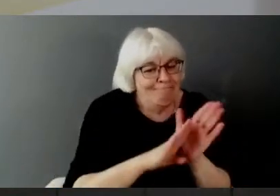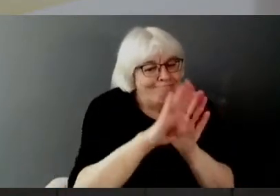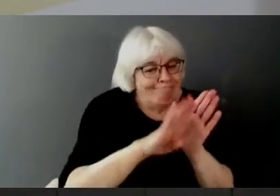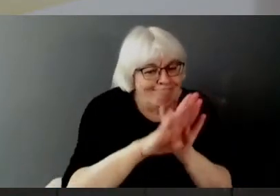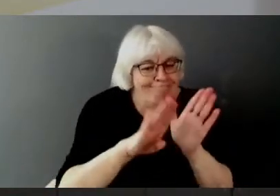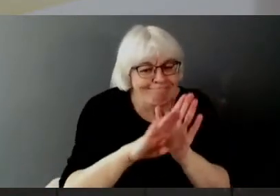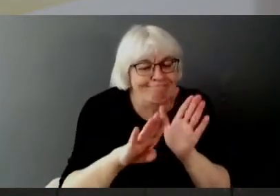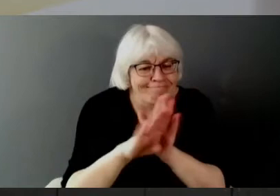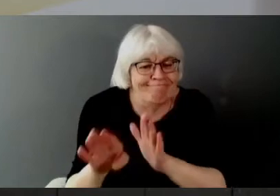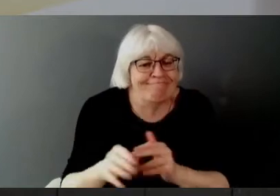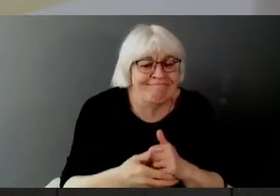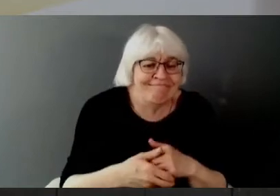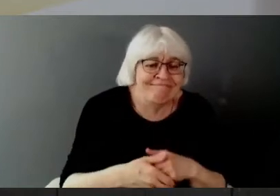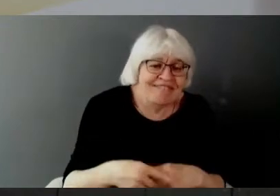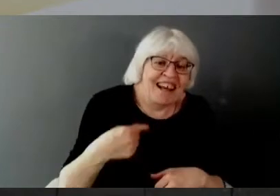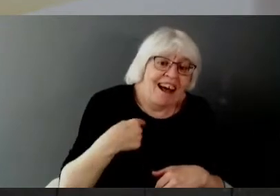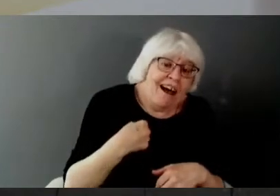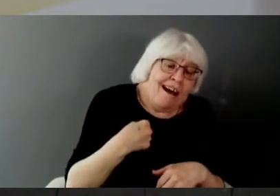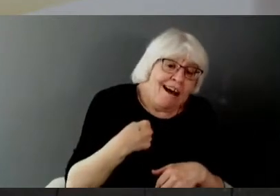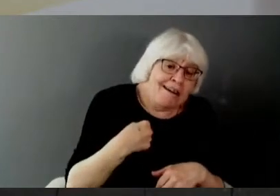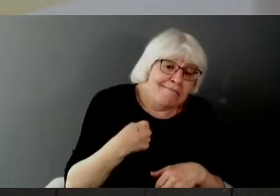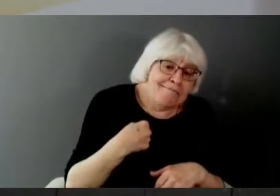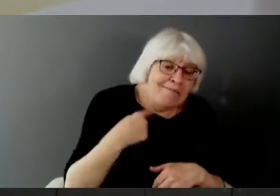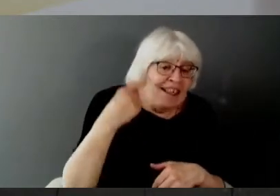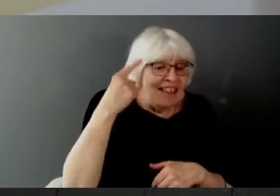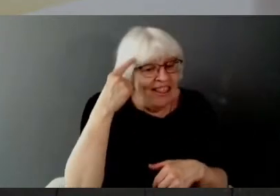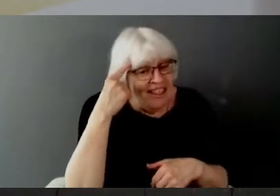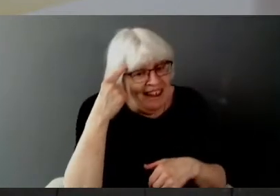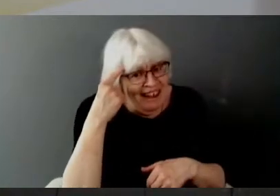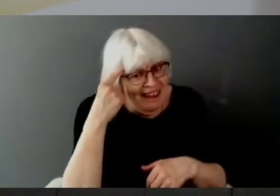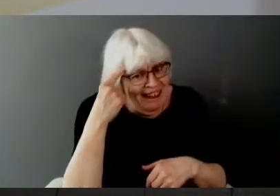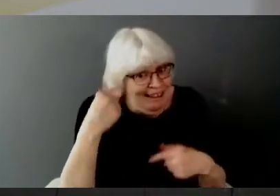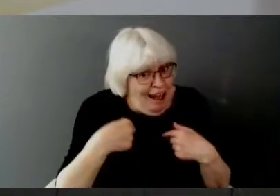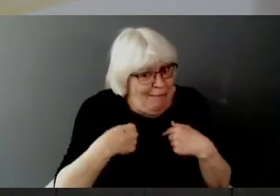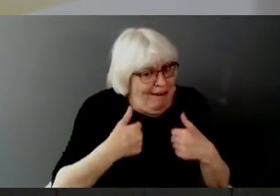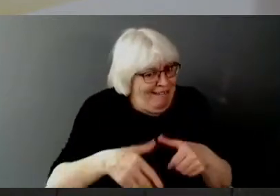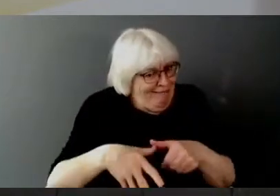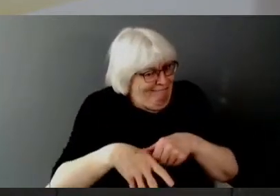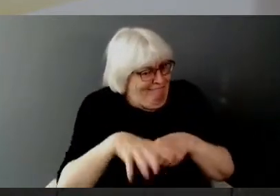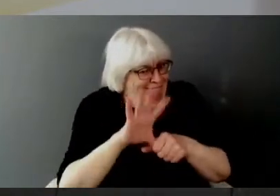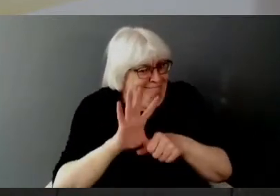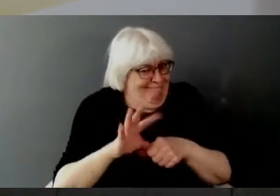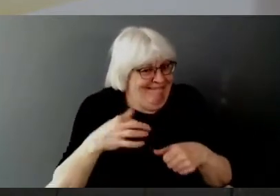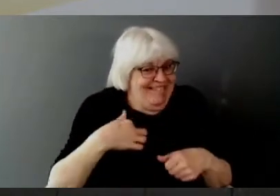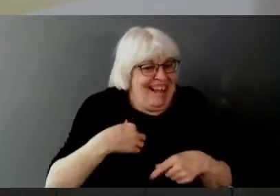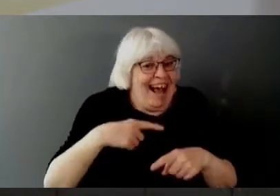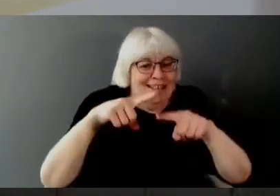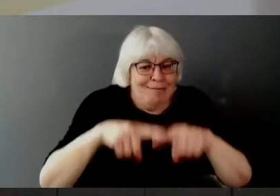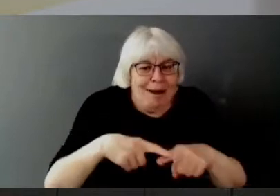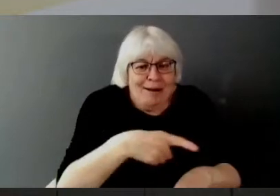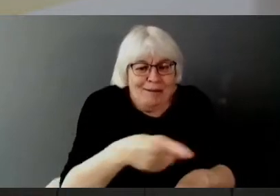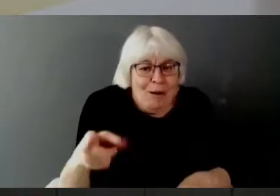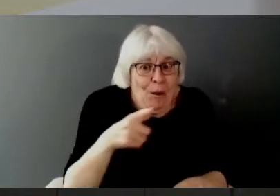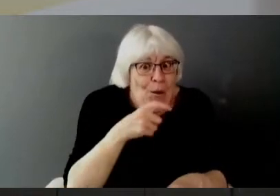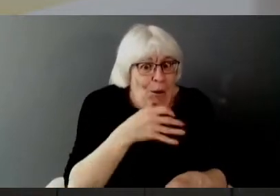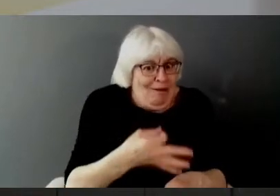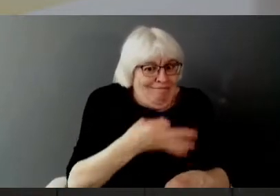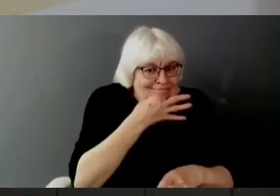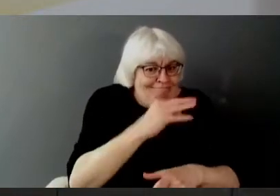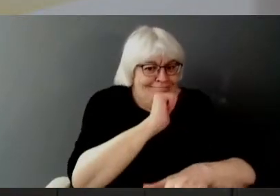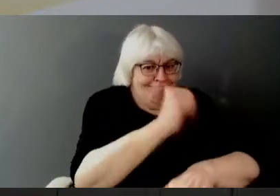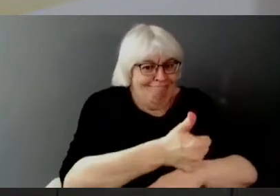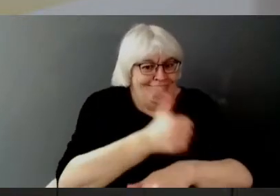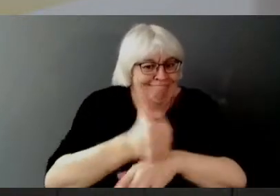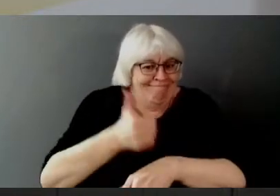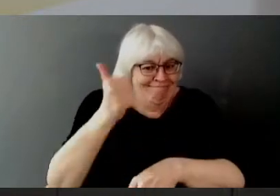I think they. And I don't know how to do all that stuff, so we're relying on other people to do that. So they are working on it, and I anticipate that